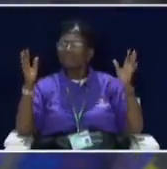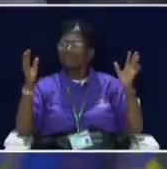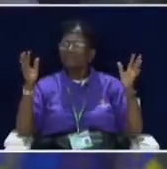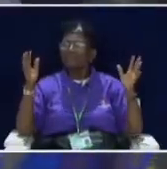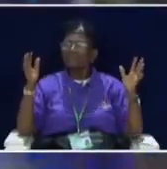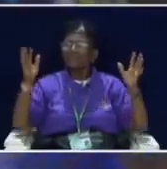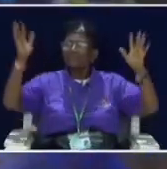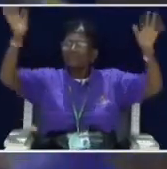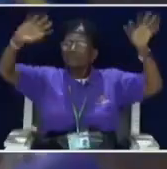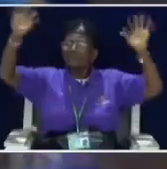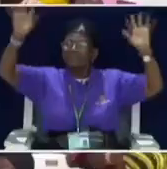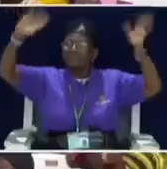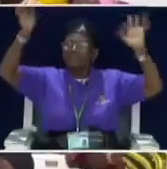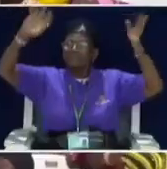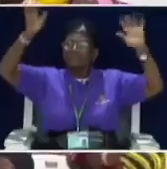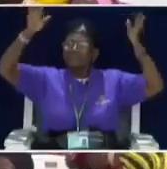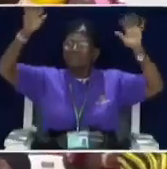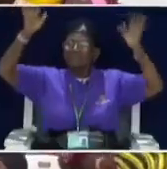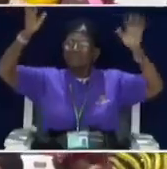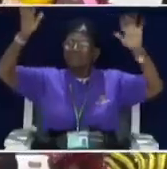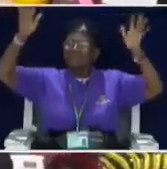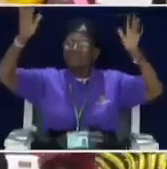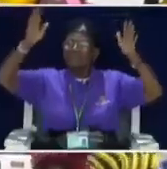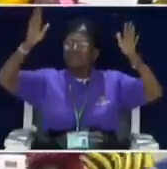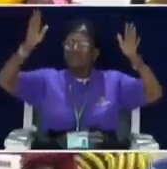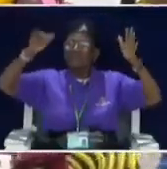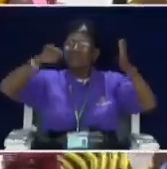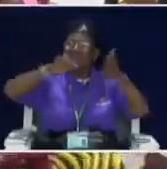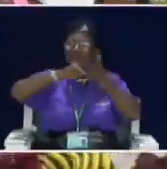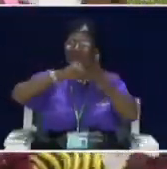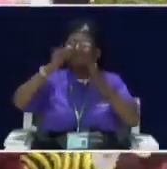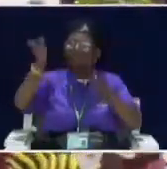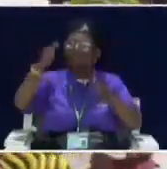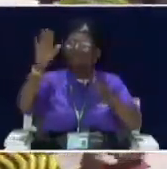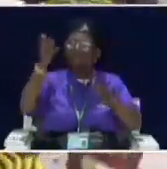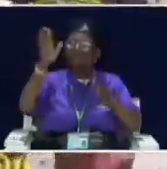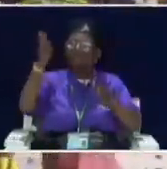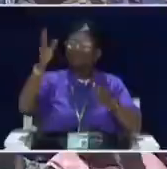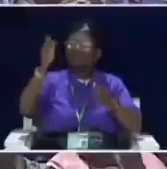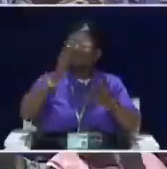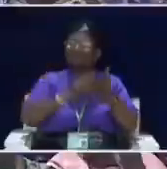Glory be to God. Ogo ni fun Olorun ni oke orun.